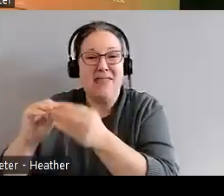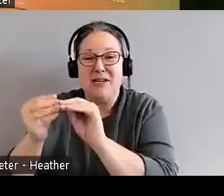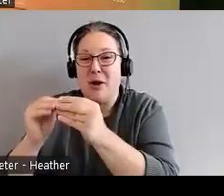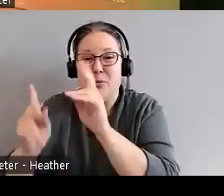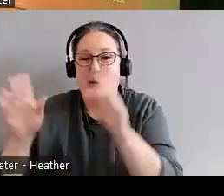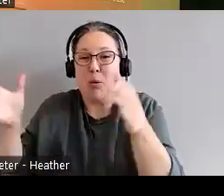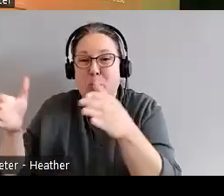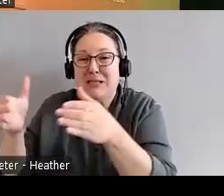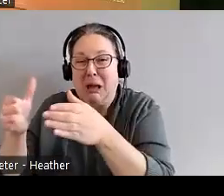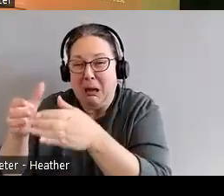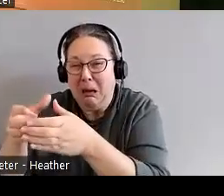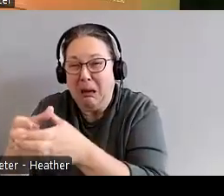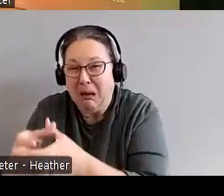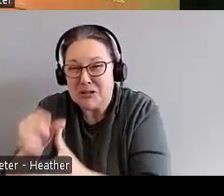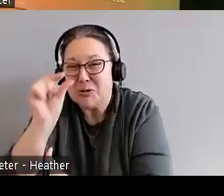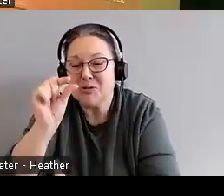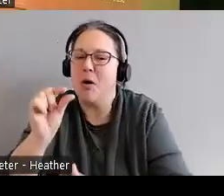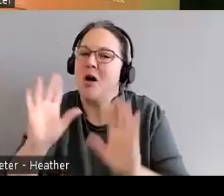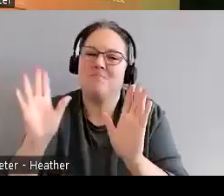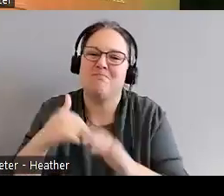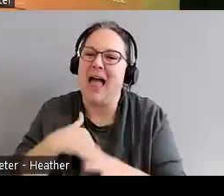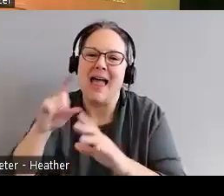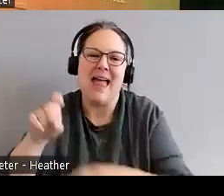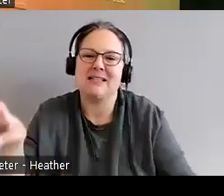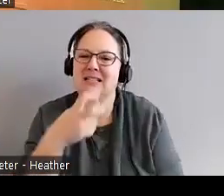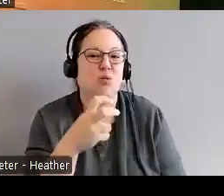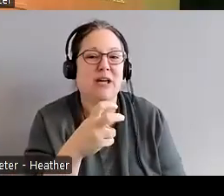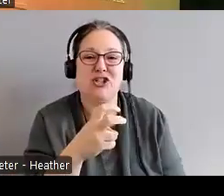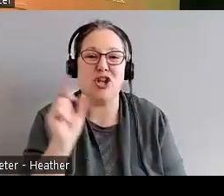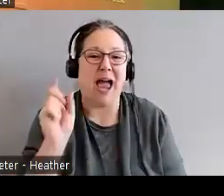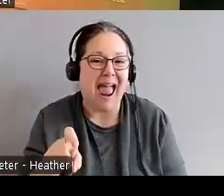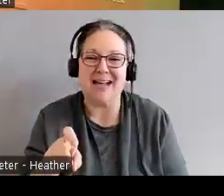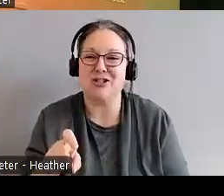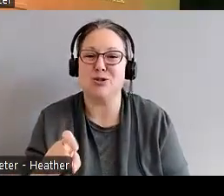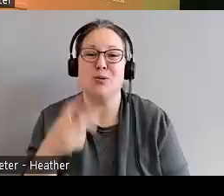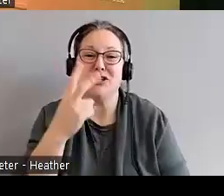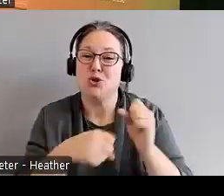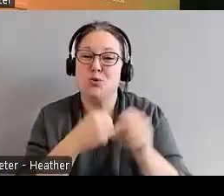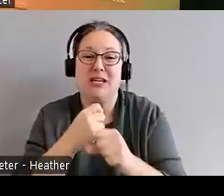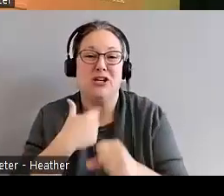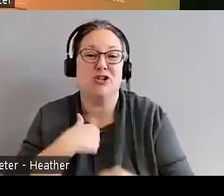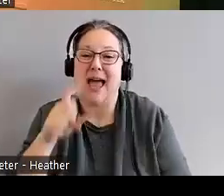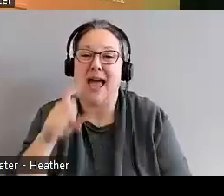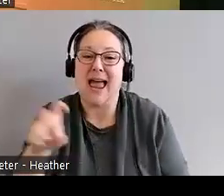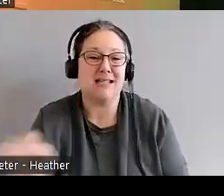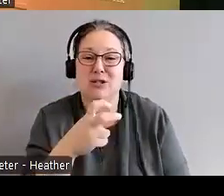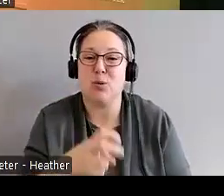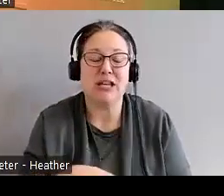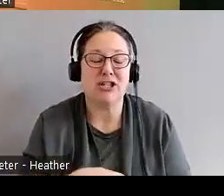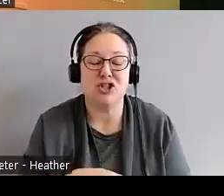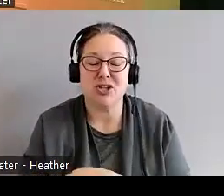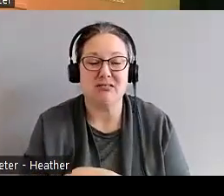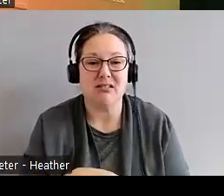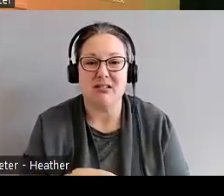I decided to switch over quickly within 2 years. And what did